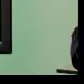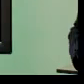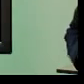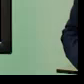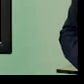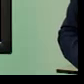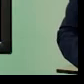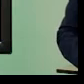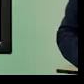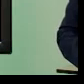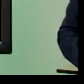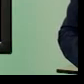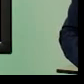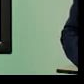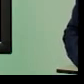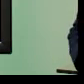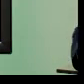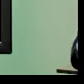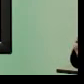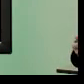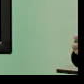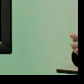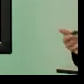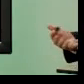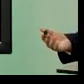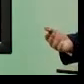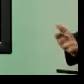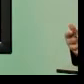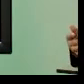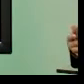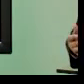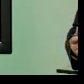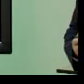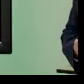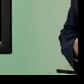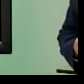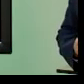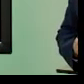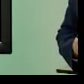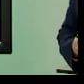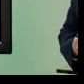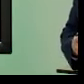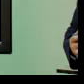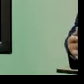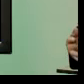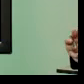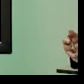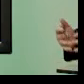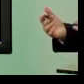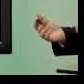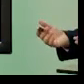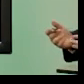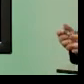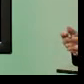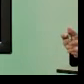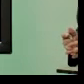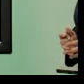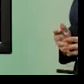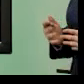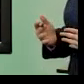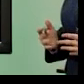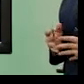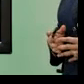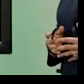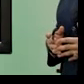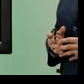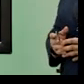used a telephone directory? What can you do? Find it in. Have you ever used